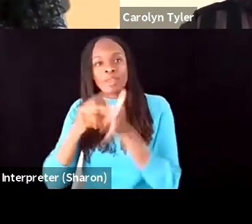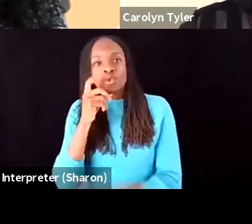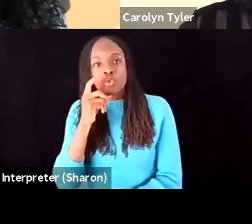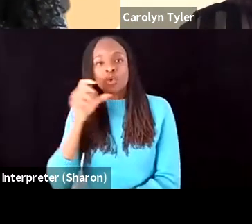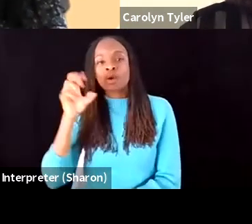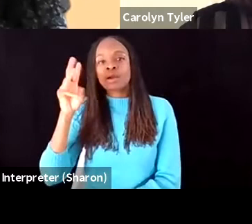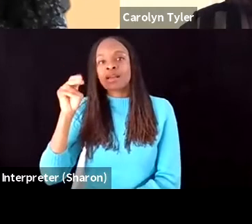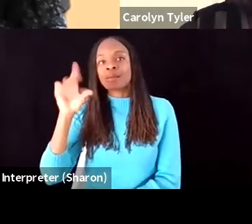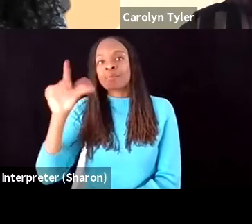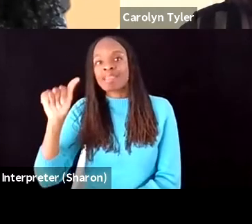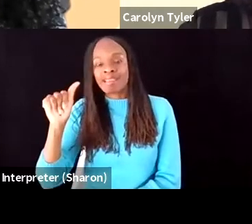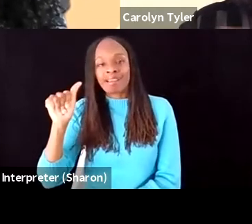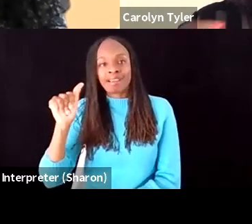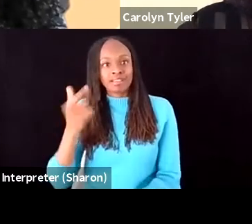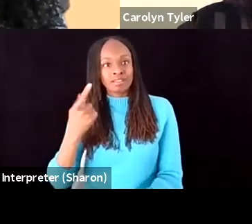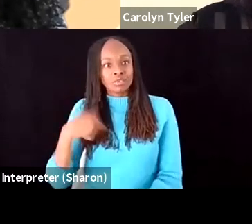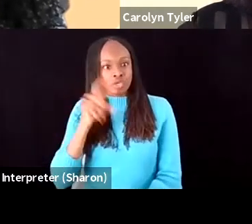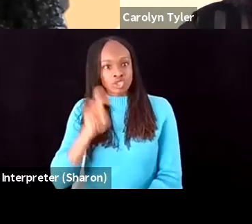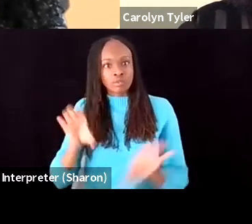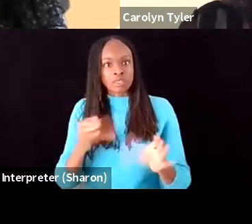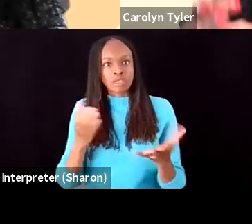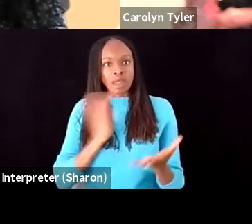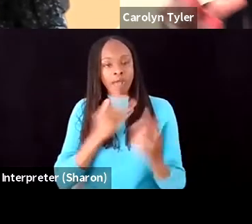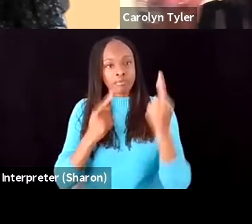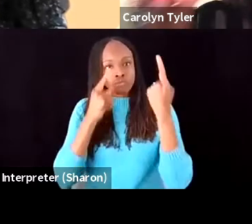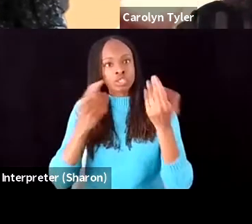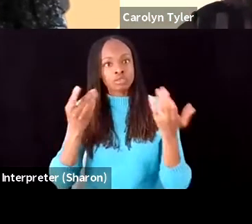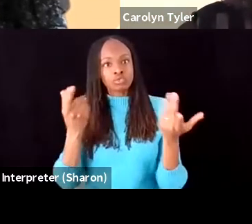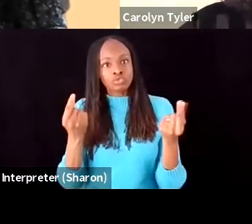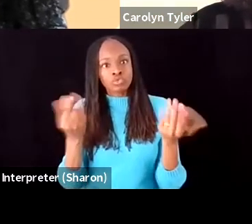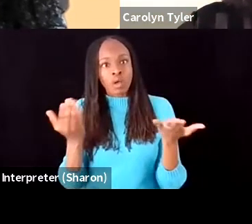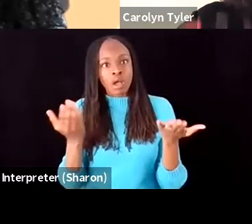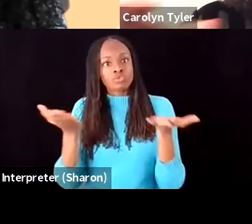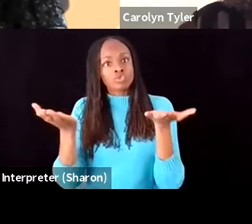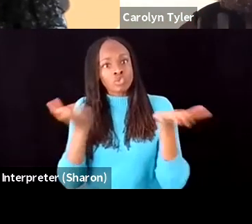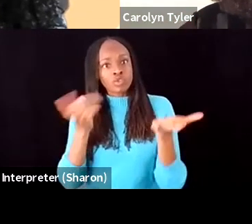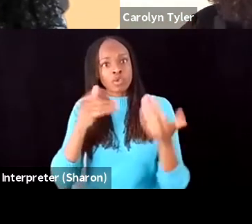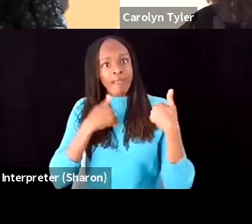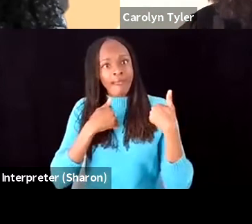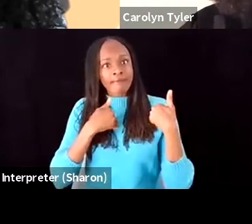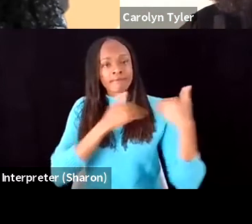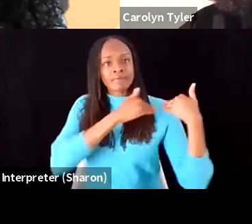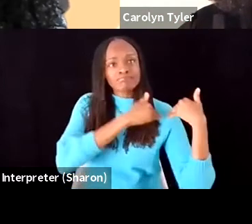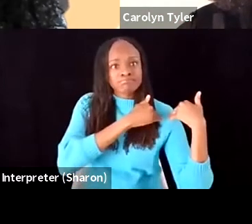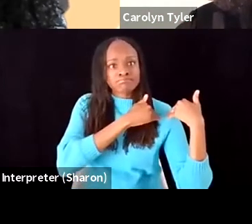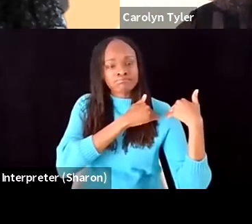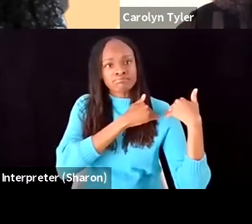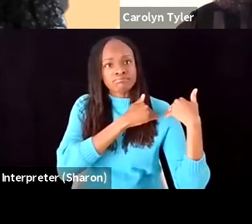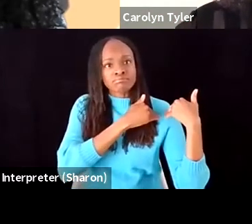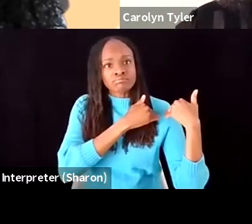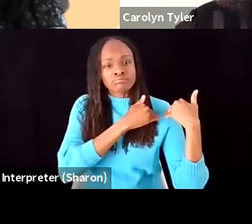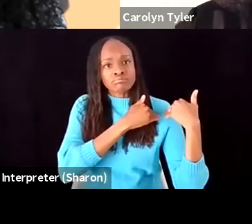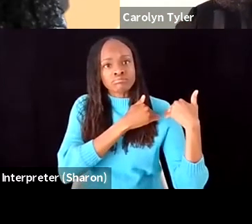be here. Our mission is supposed to be to serve. You have an obligation, a responsibility